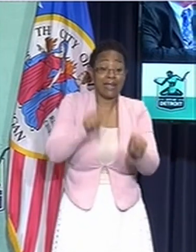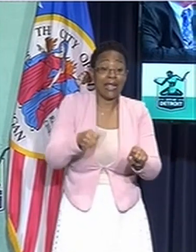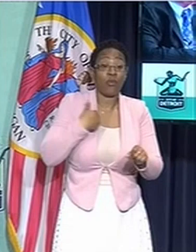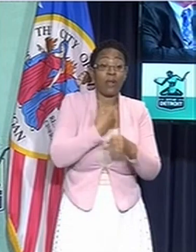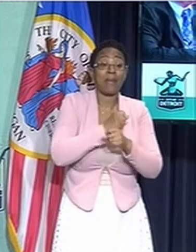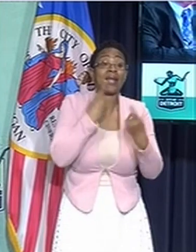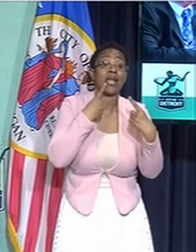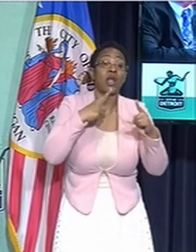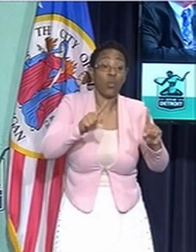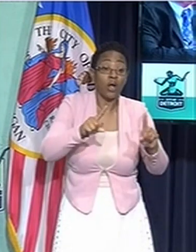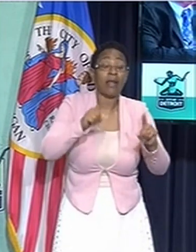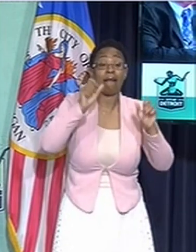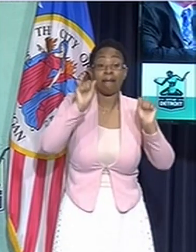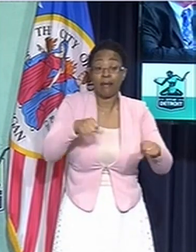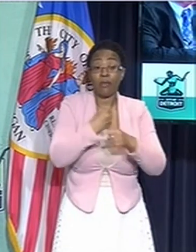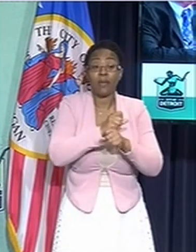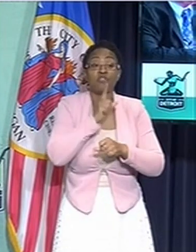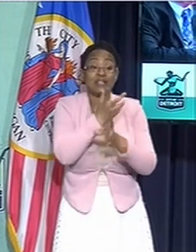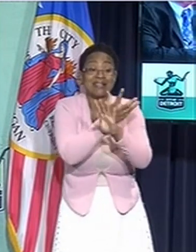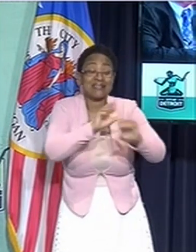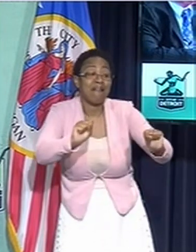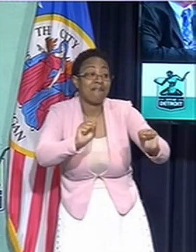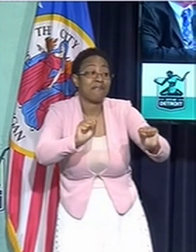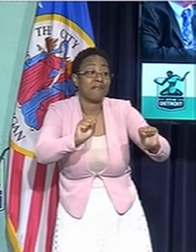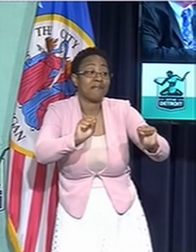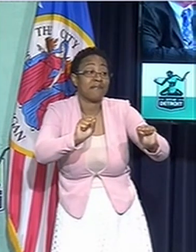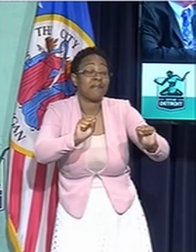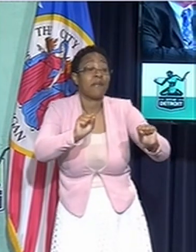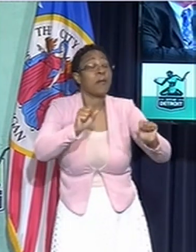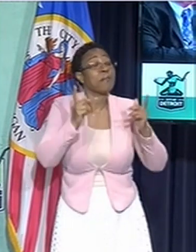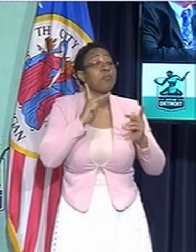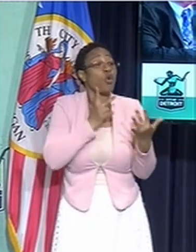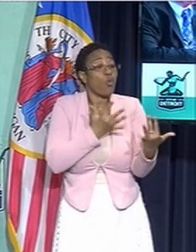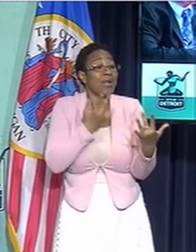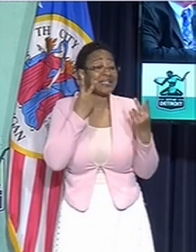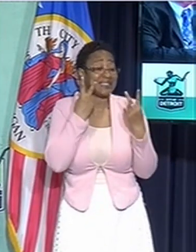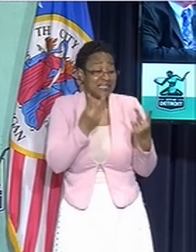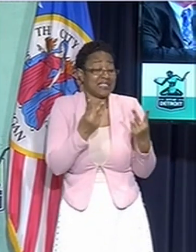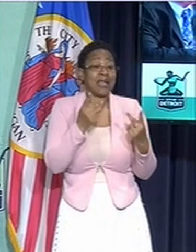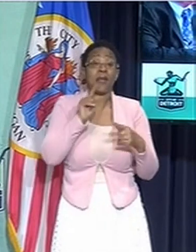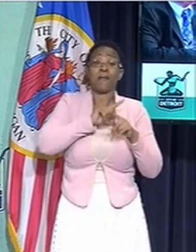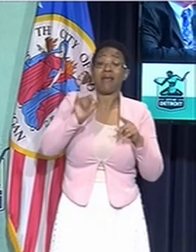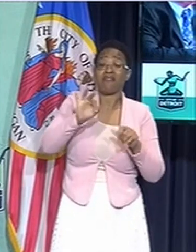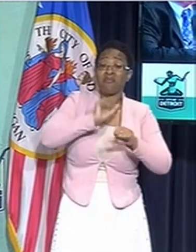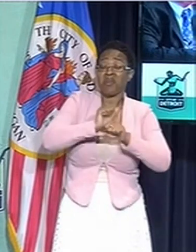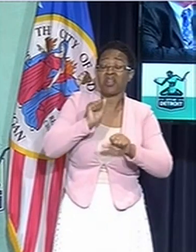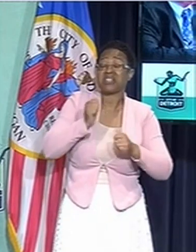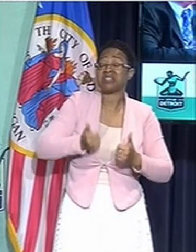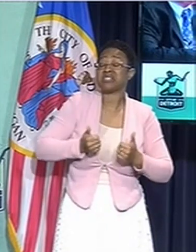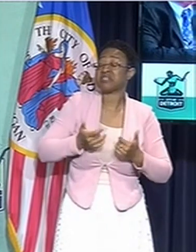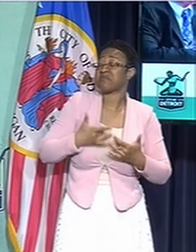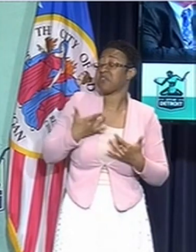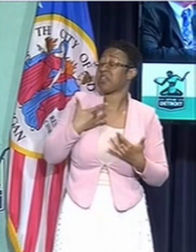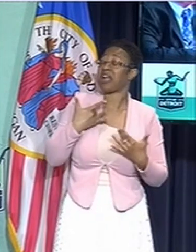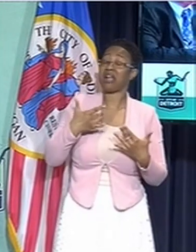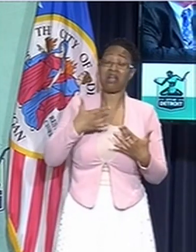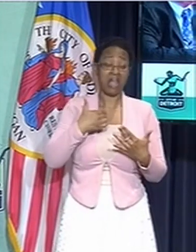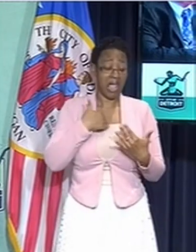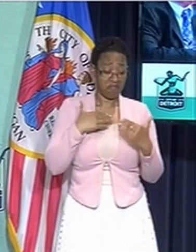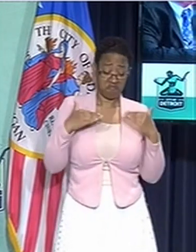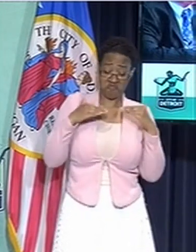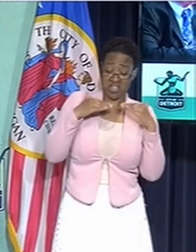workplace safe? And people are going to wait and see. But if employees feel like we treated them fairly and protected them, I think